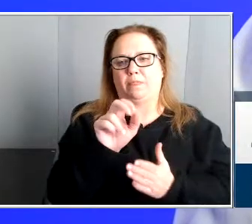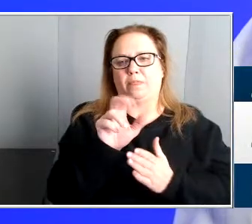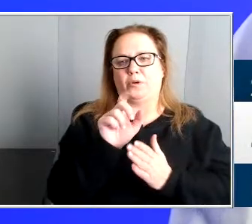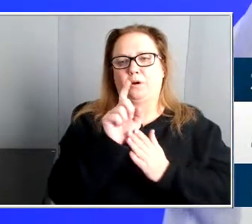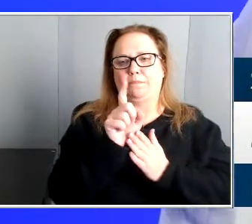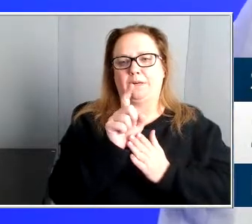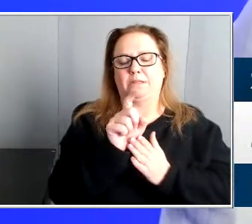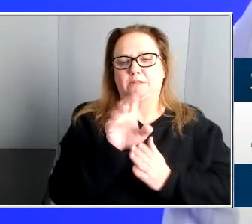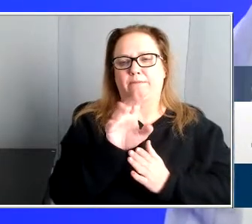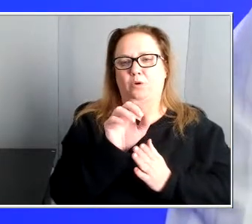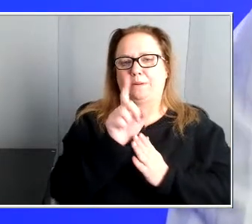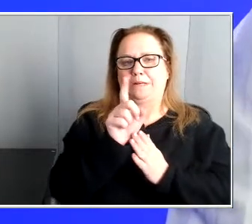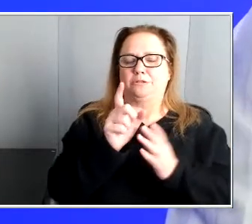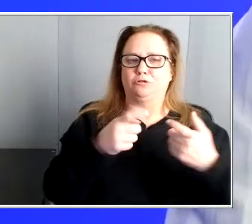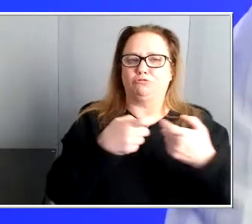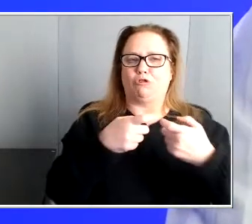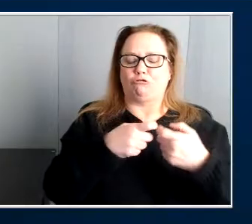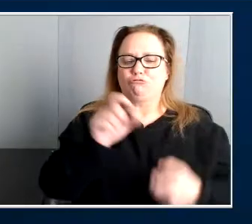charge it, yeah. All right.